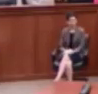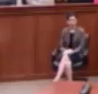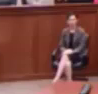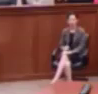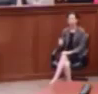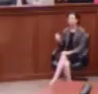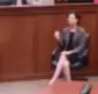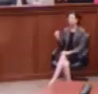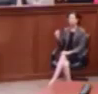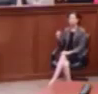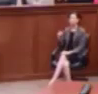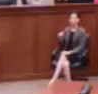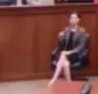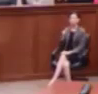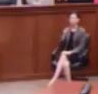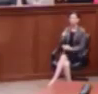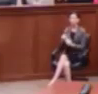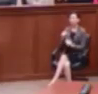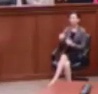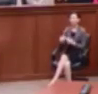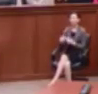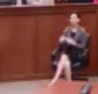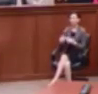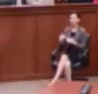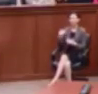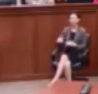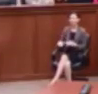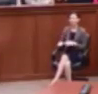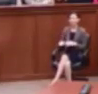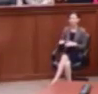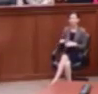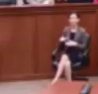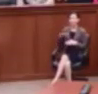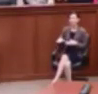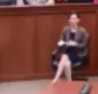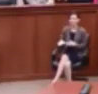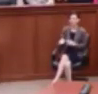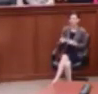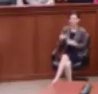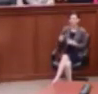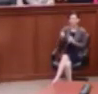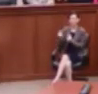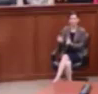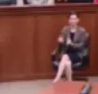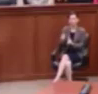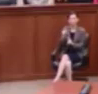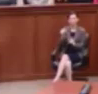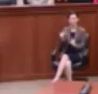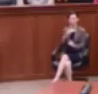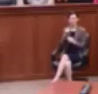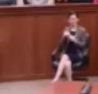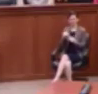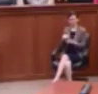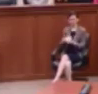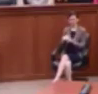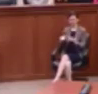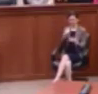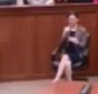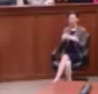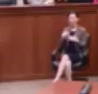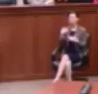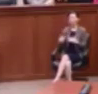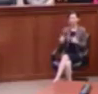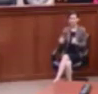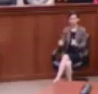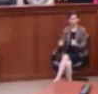Yes, if you look at our next steps, one of the things that we talk about in here is, as a next step, is